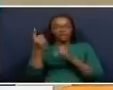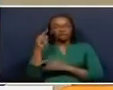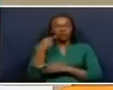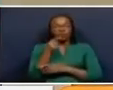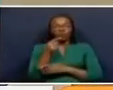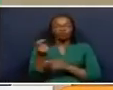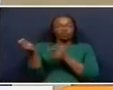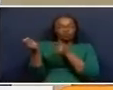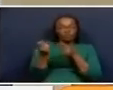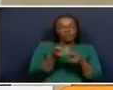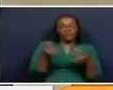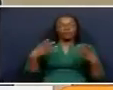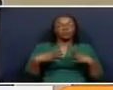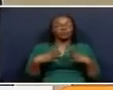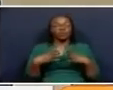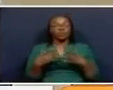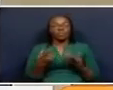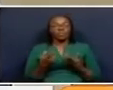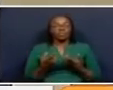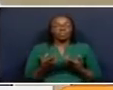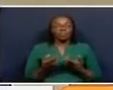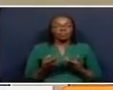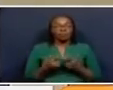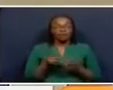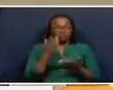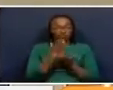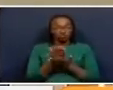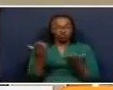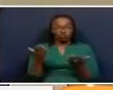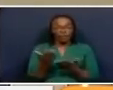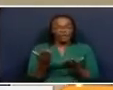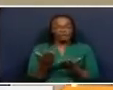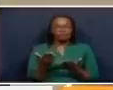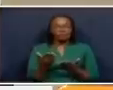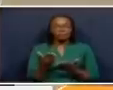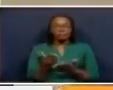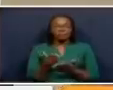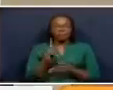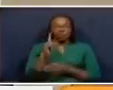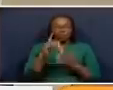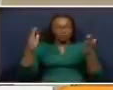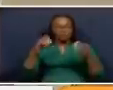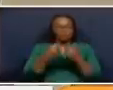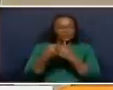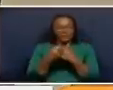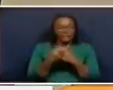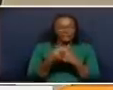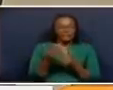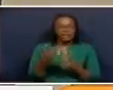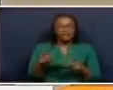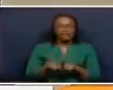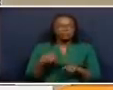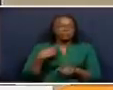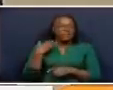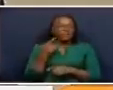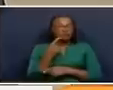attract the crowds. Right. But I think the reality is that one of the challenges, and I hate to say this, when I